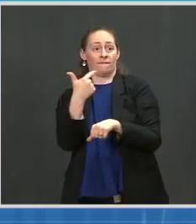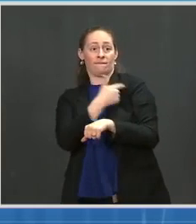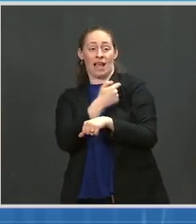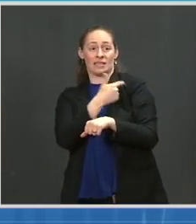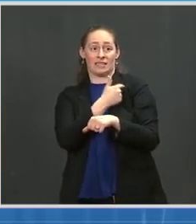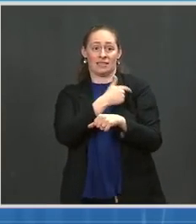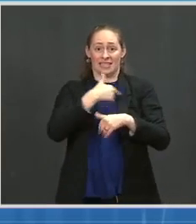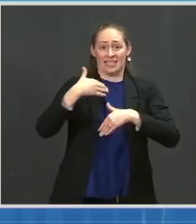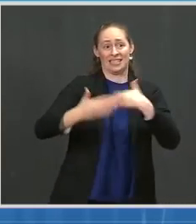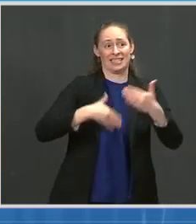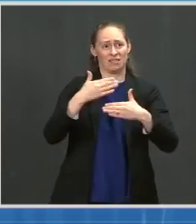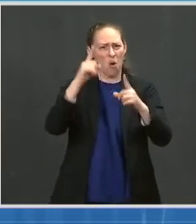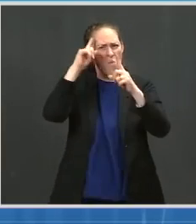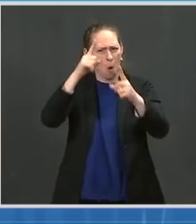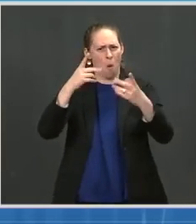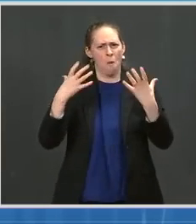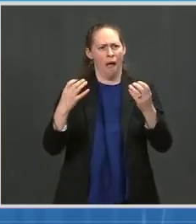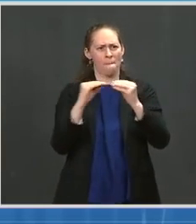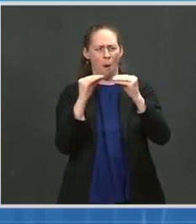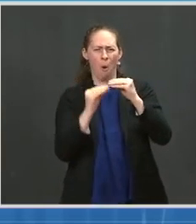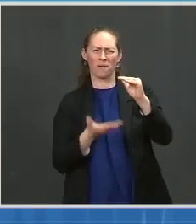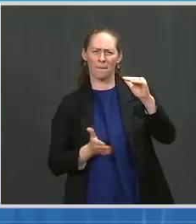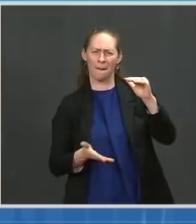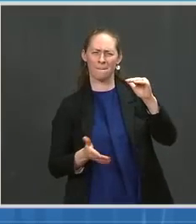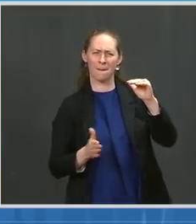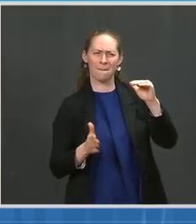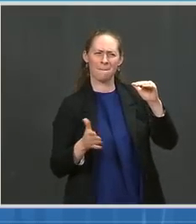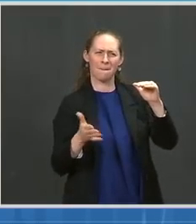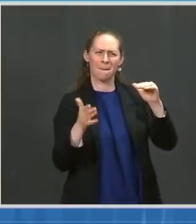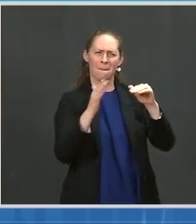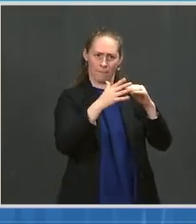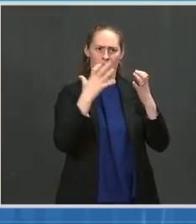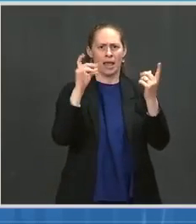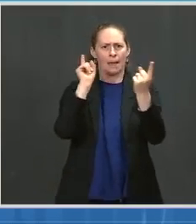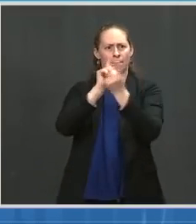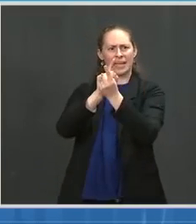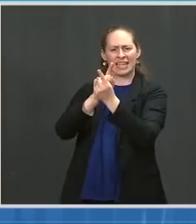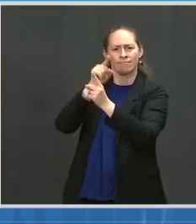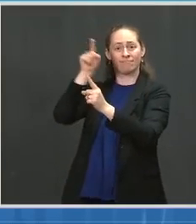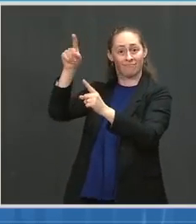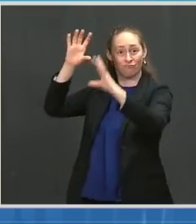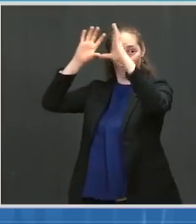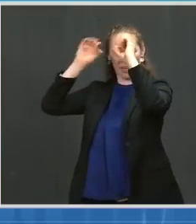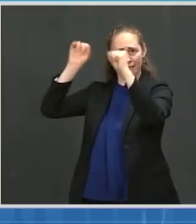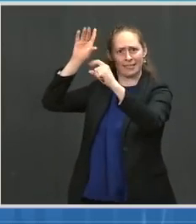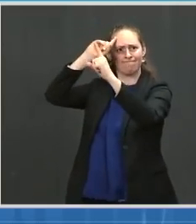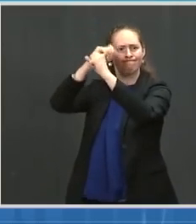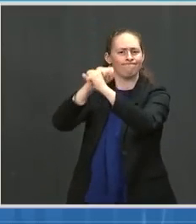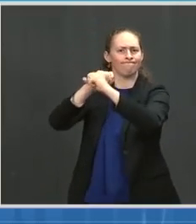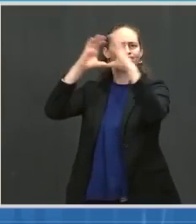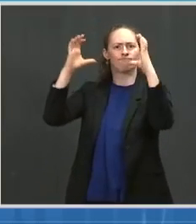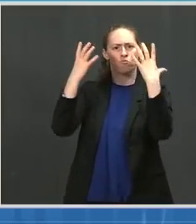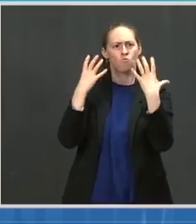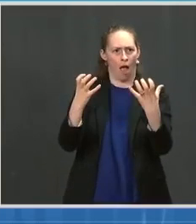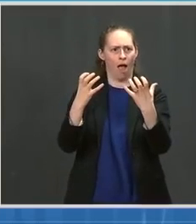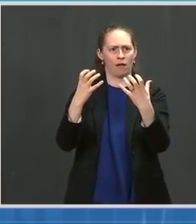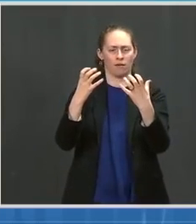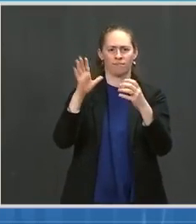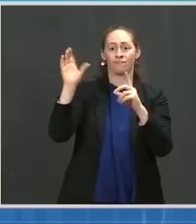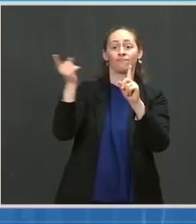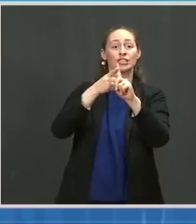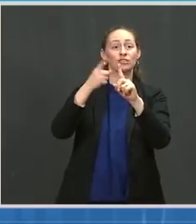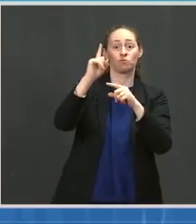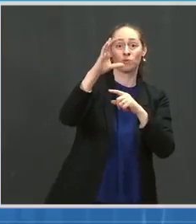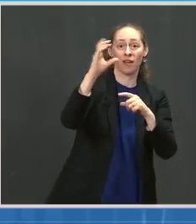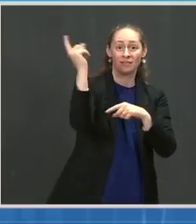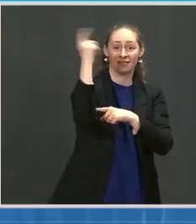to accelerate, moving us closer and closer to President Biden's goal of 200 million vaccinations in his first 100